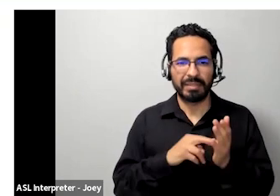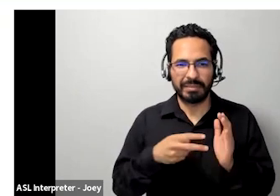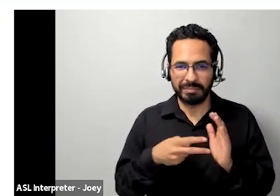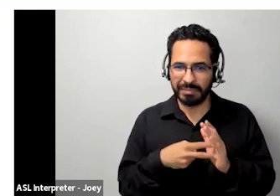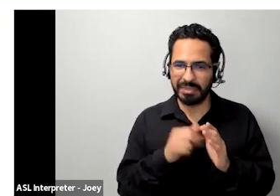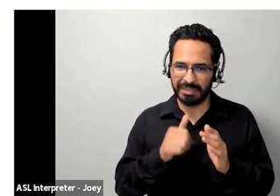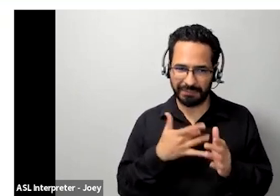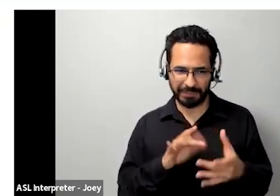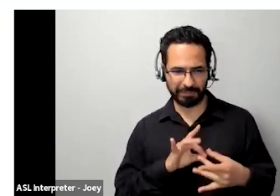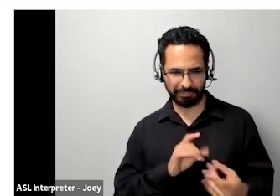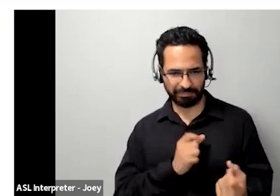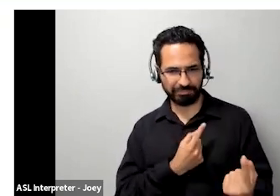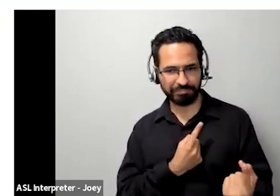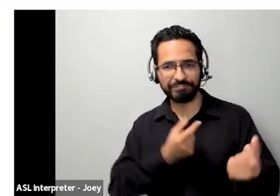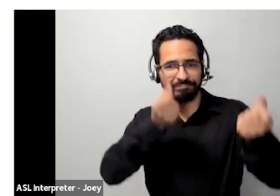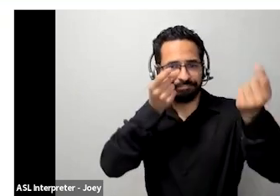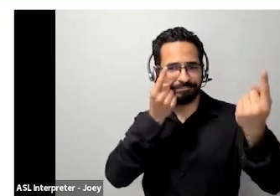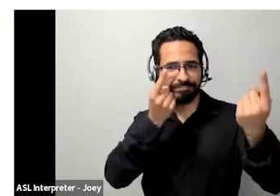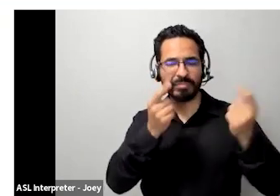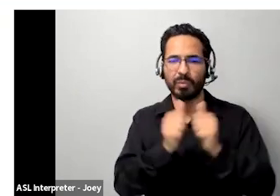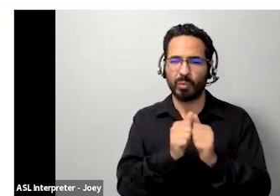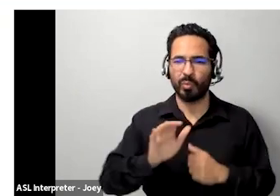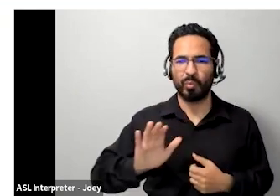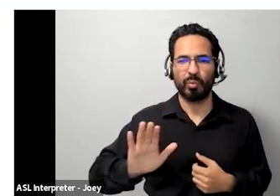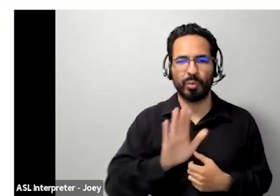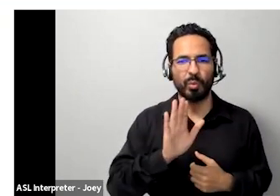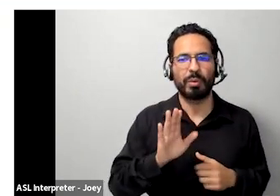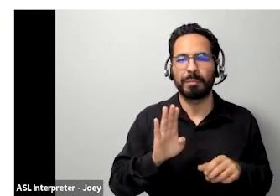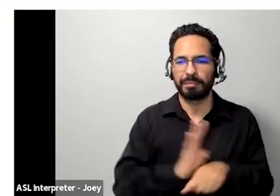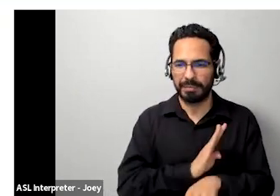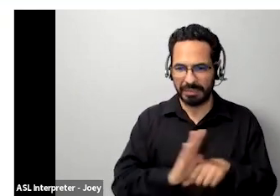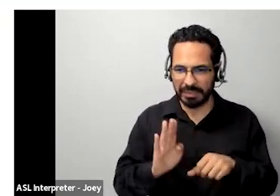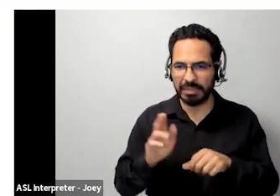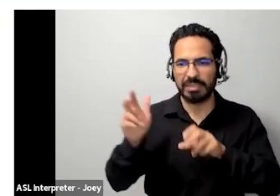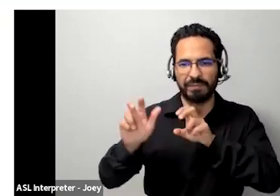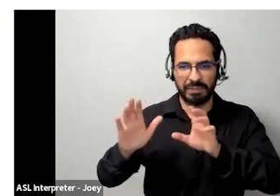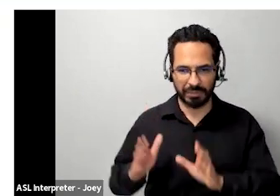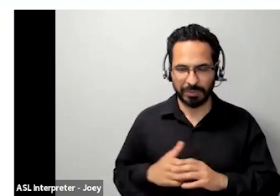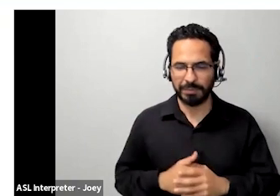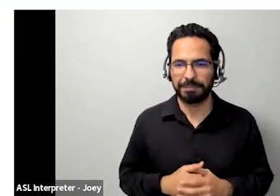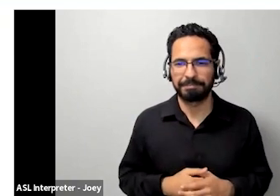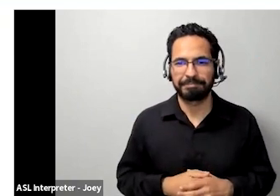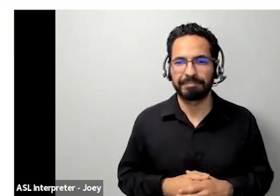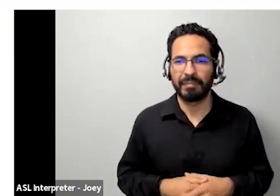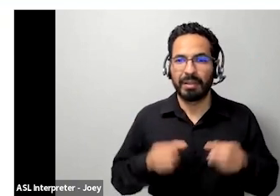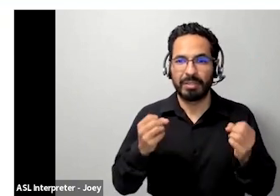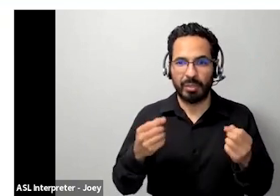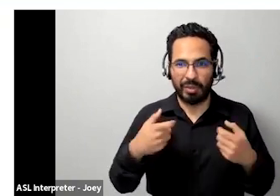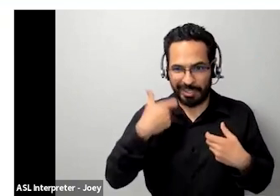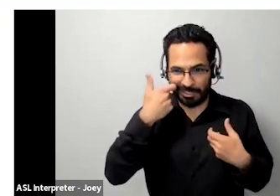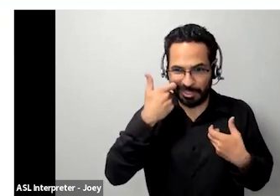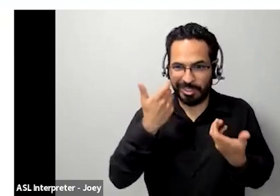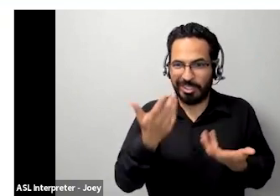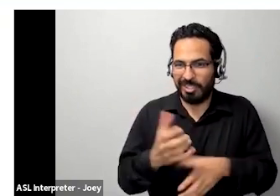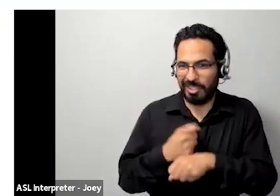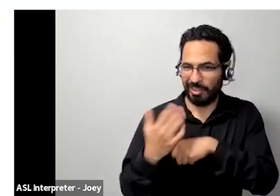relatability, understanding, and empathy with your business stakeholders. So I just got the